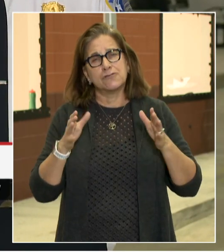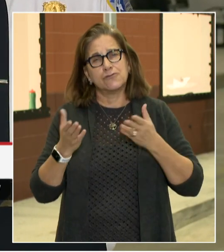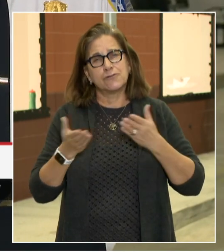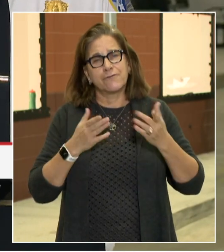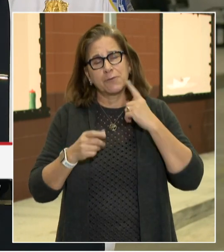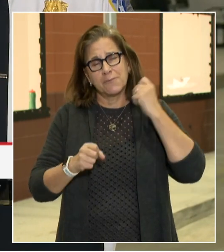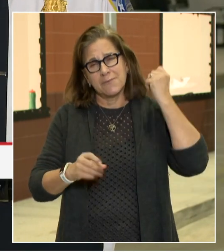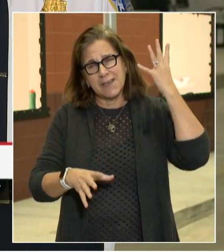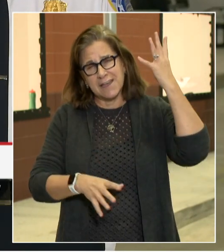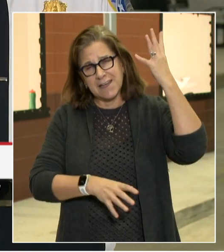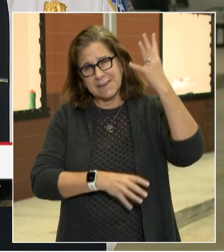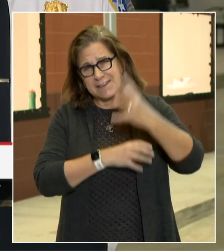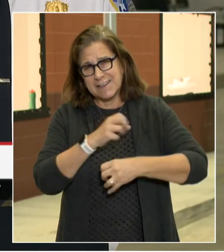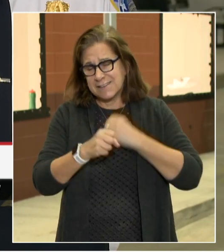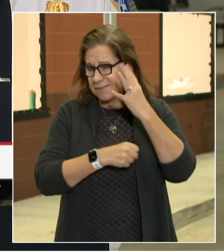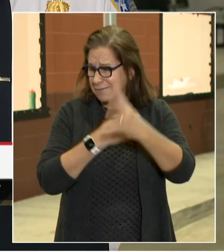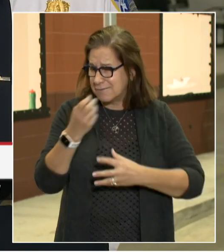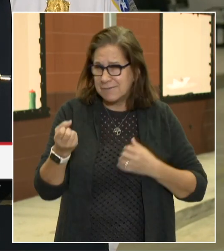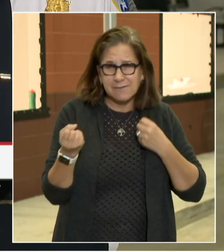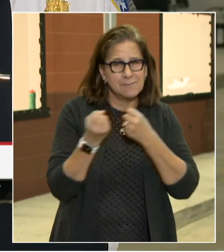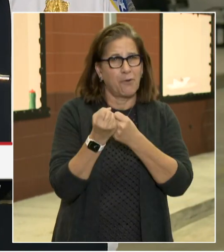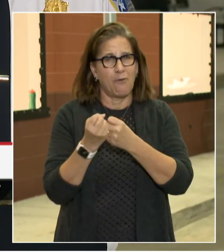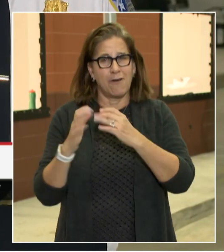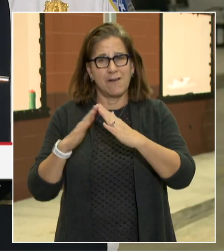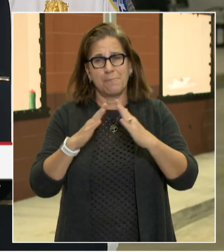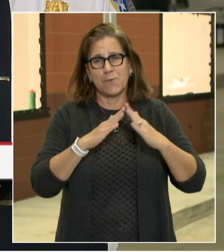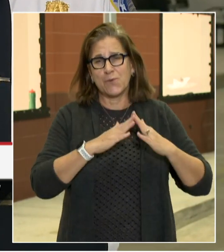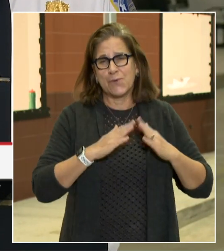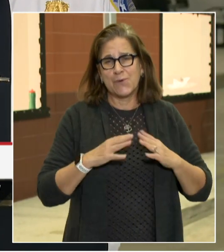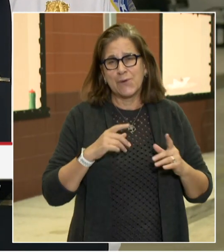of COVID has taken too much from our country. Over